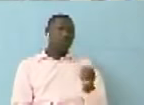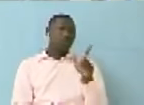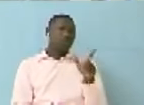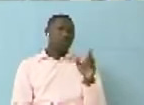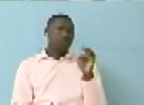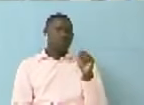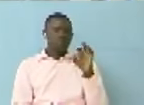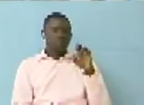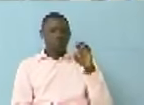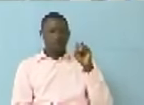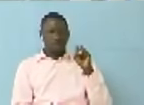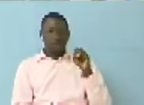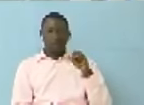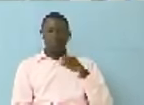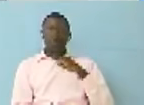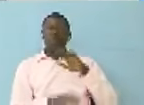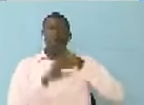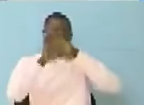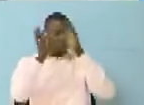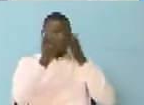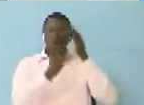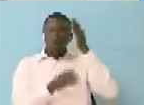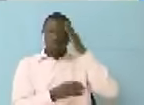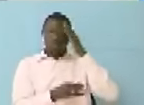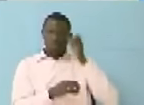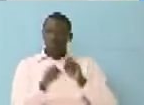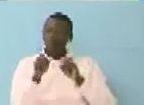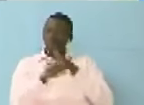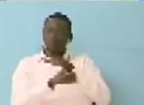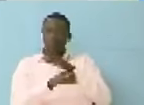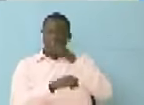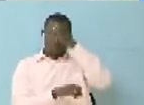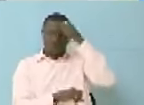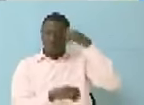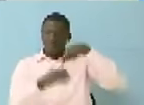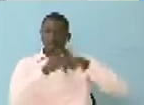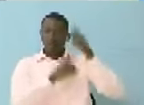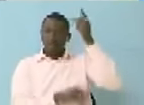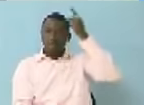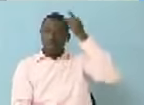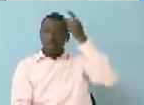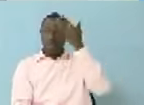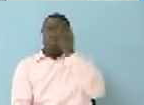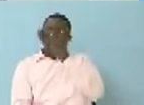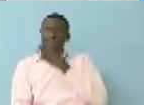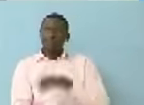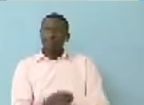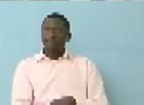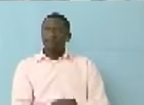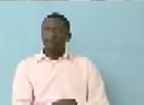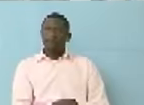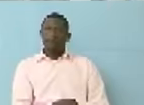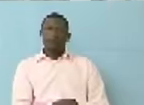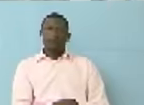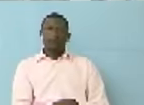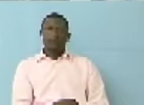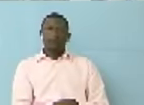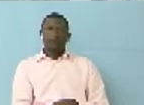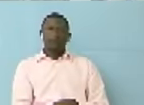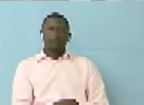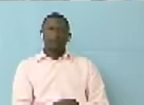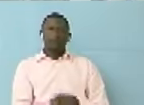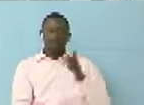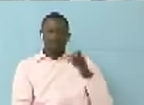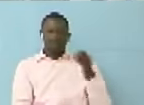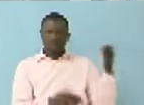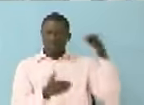Was he coming to the panel? Akana panel onyin to labang. Kausu Kamara was also